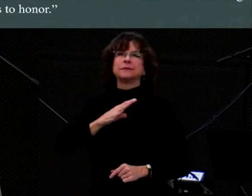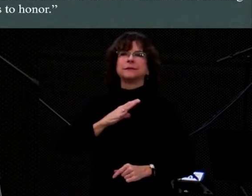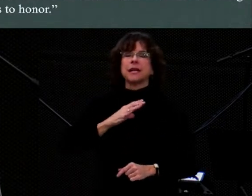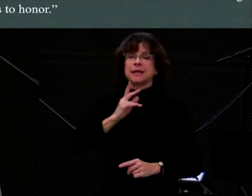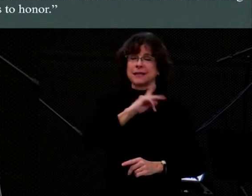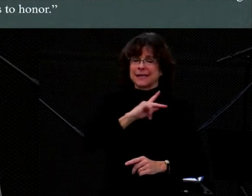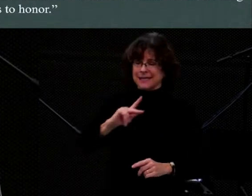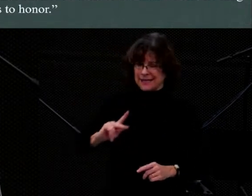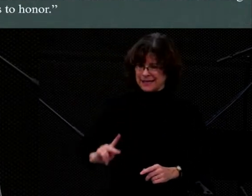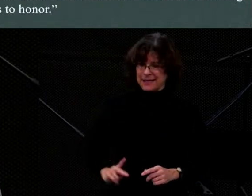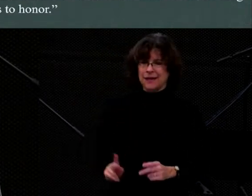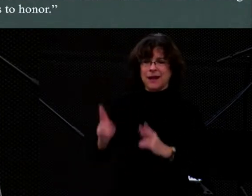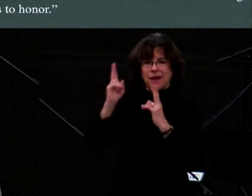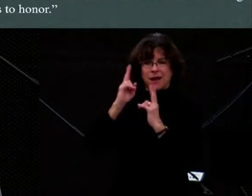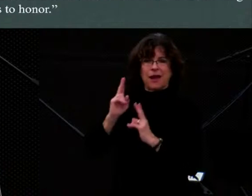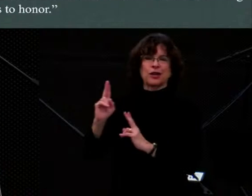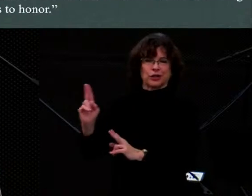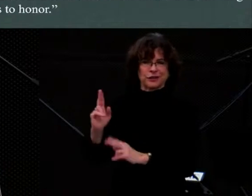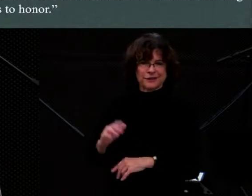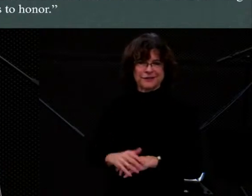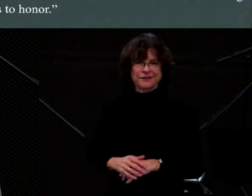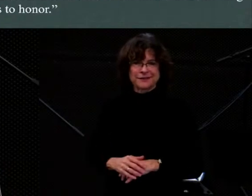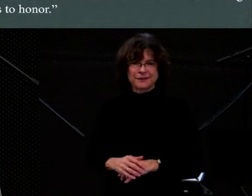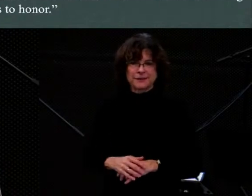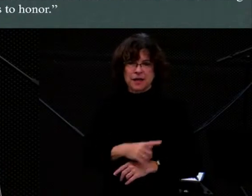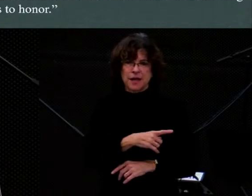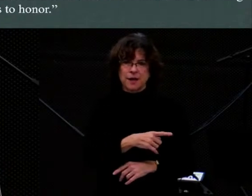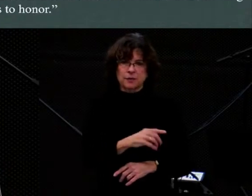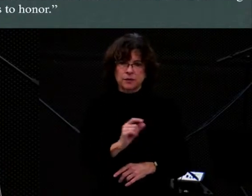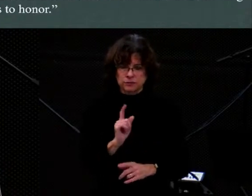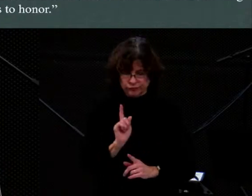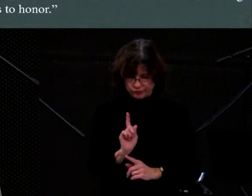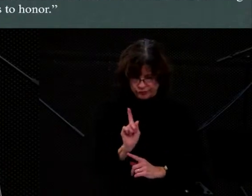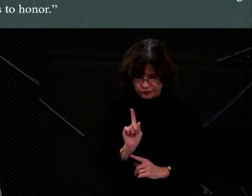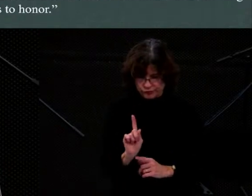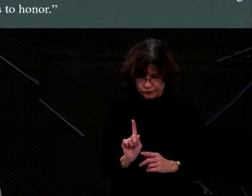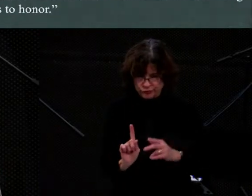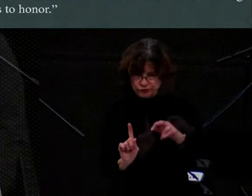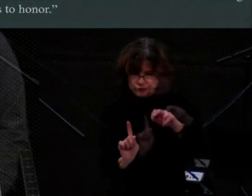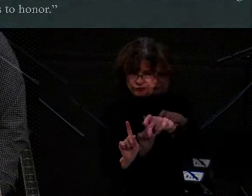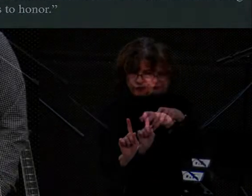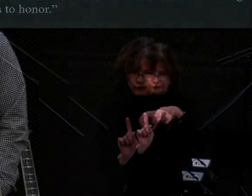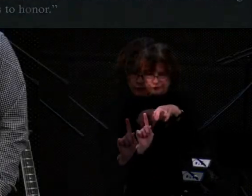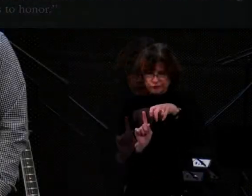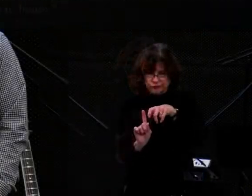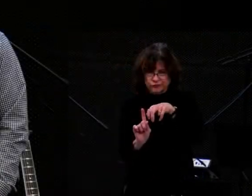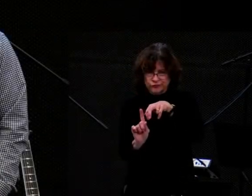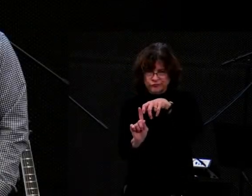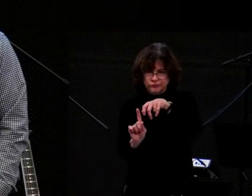the man whom the king delights to honor." But probably with a little more gusto,